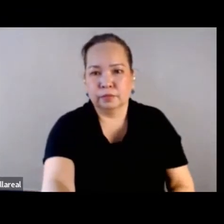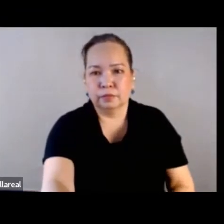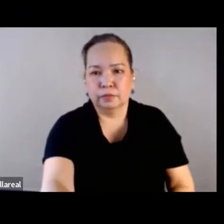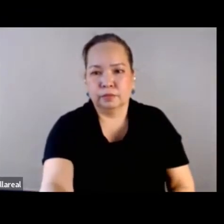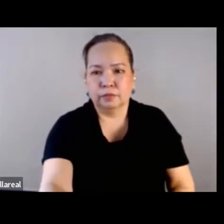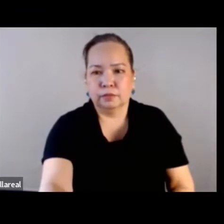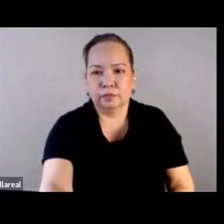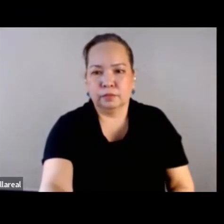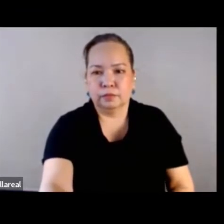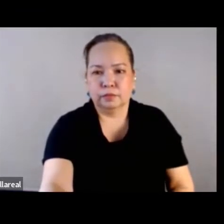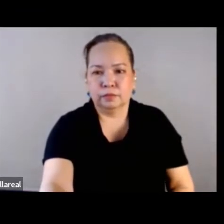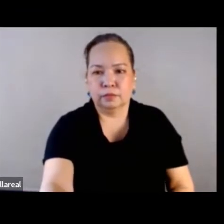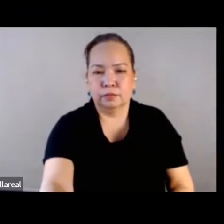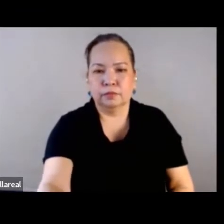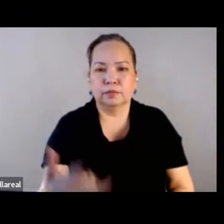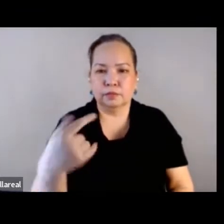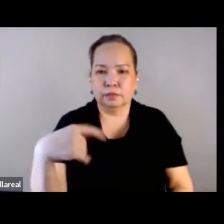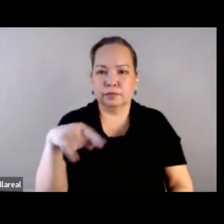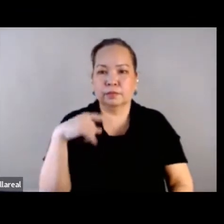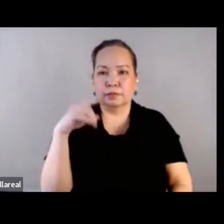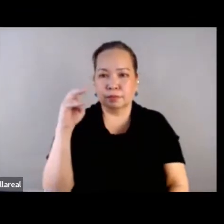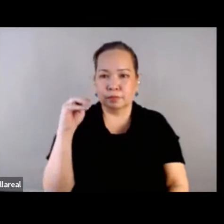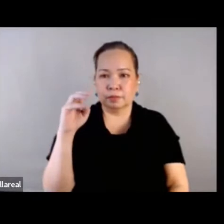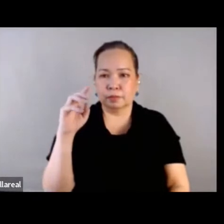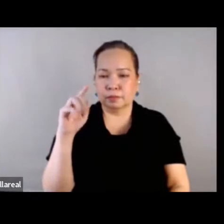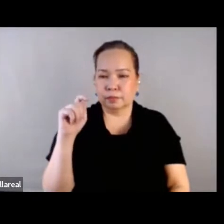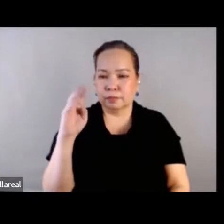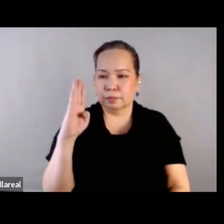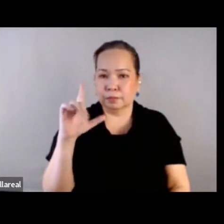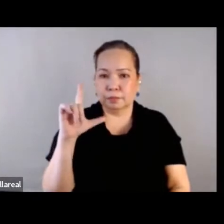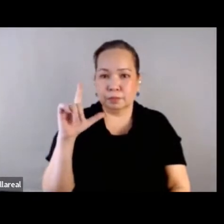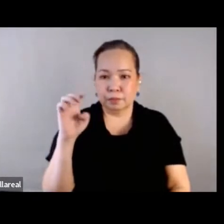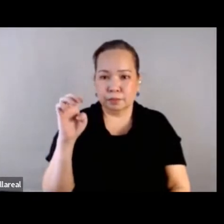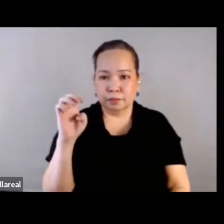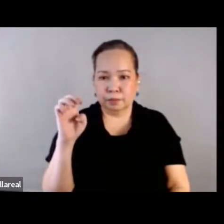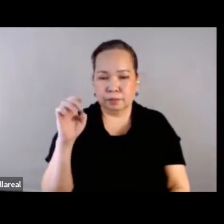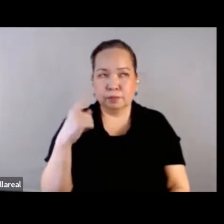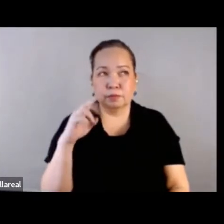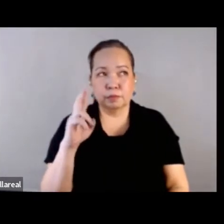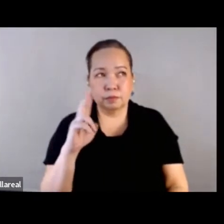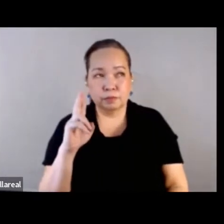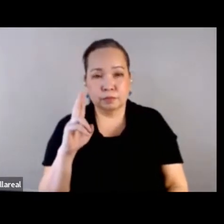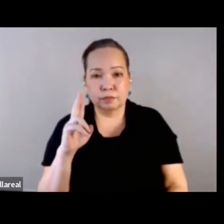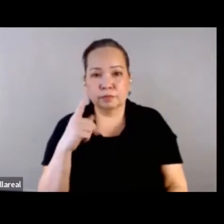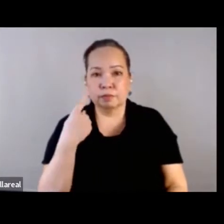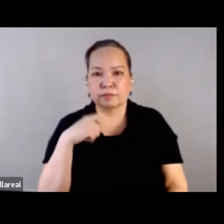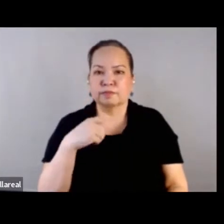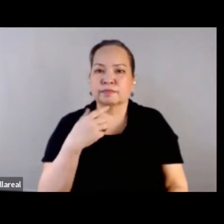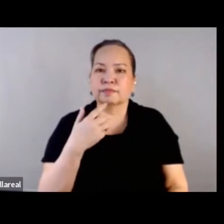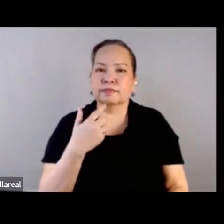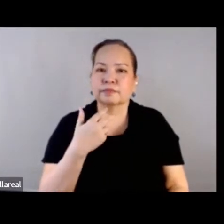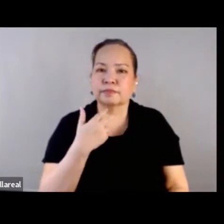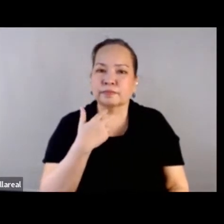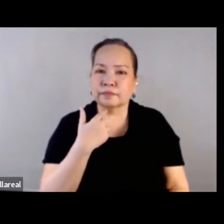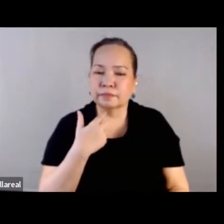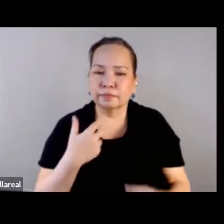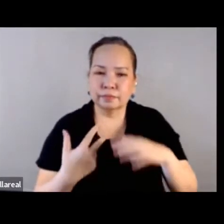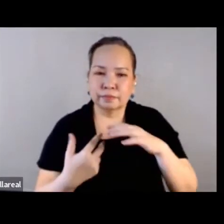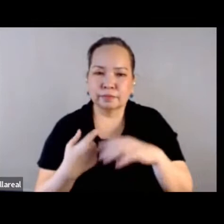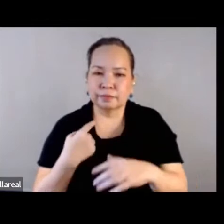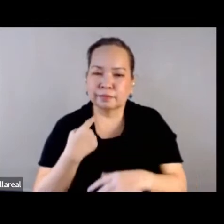deliberation of bill suspending the implementation of mother tongue as medium of instruction for kindergarten to grade 3. There are two measures, House Bill